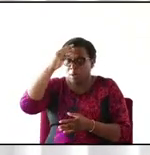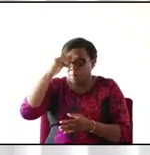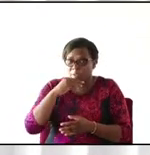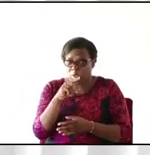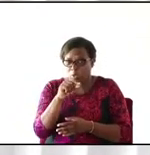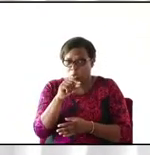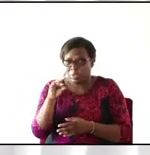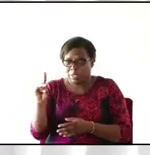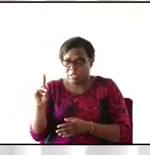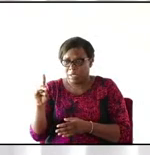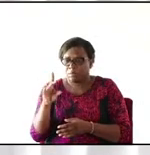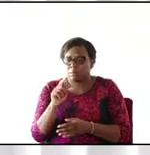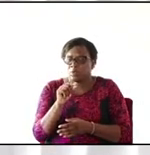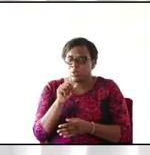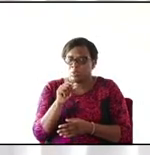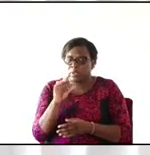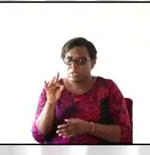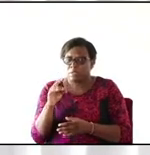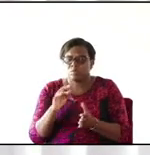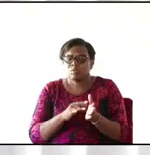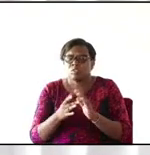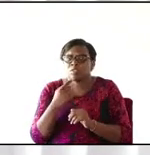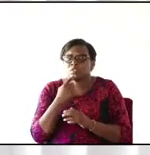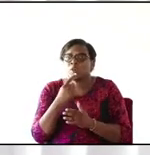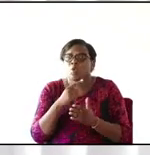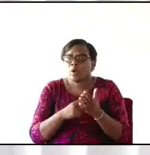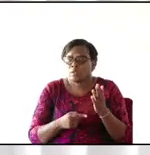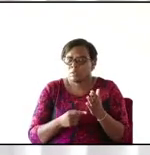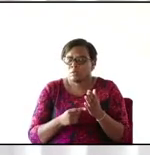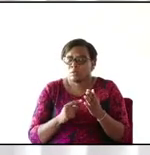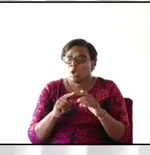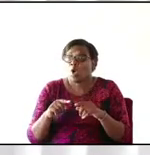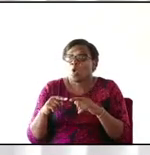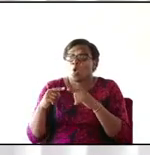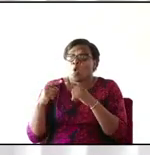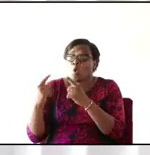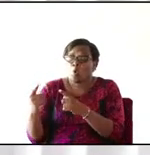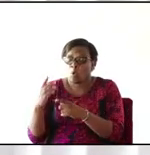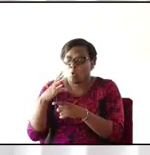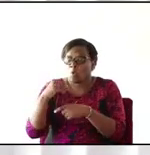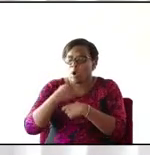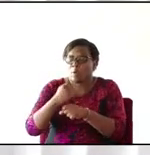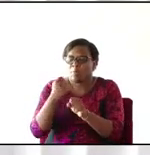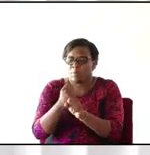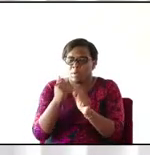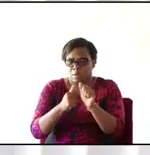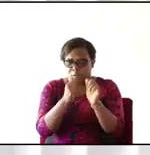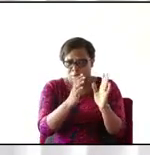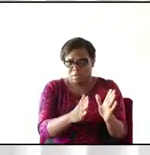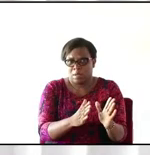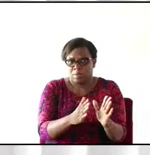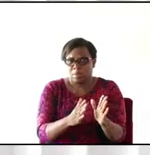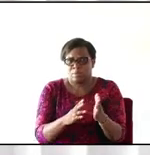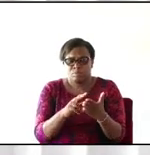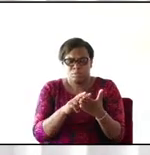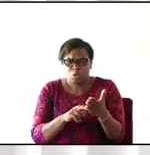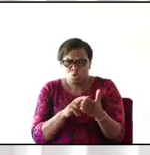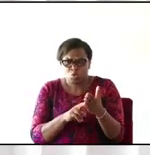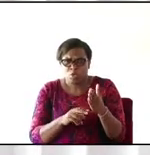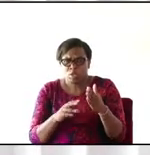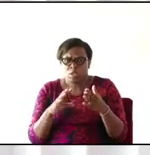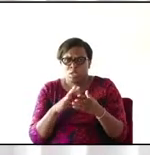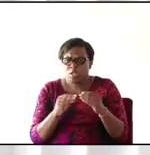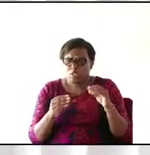know, Jesus says what? Go and make disciples. Read the account